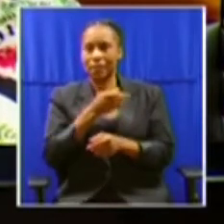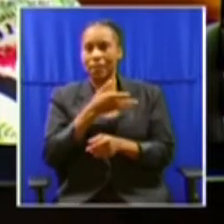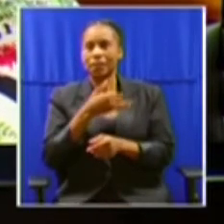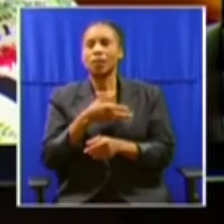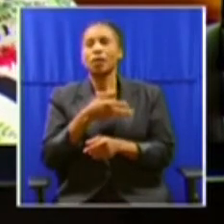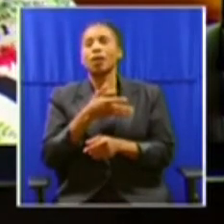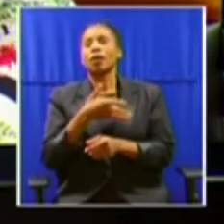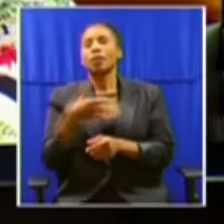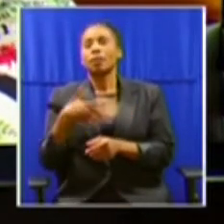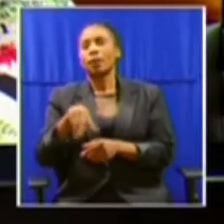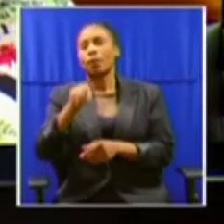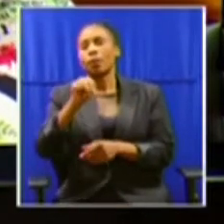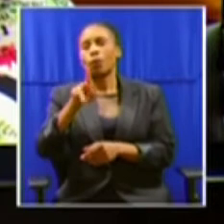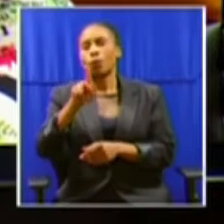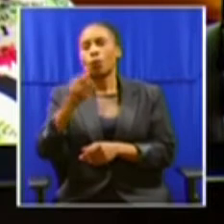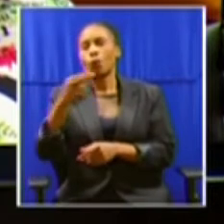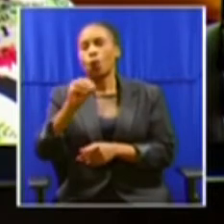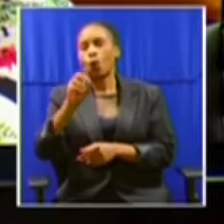My apologies.